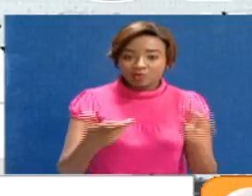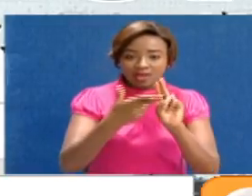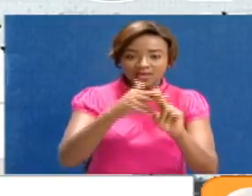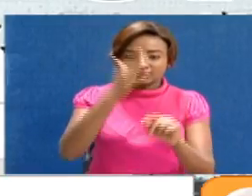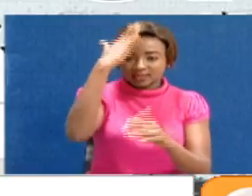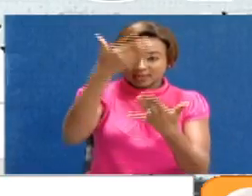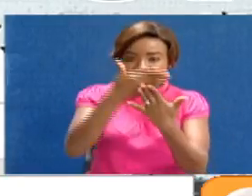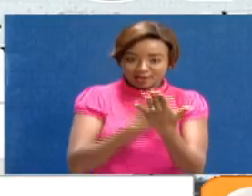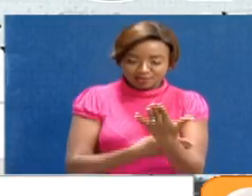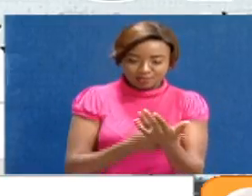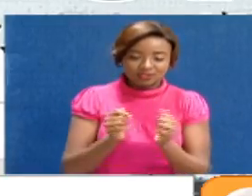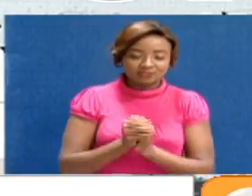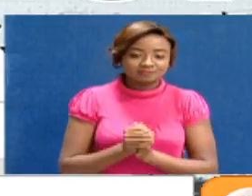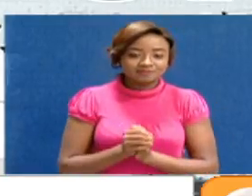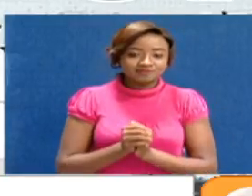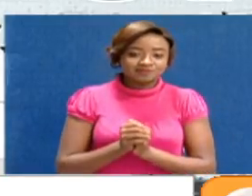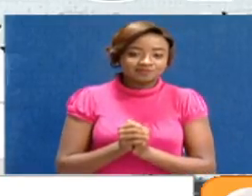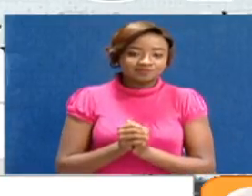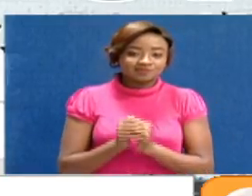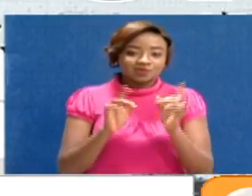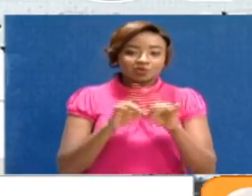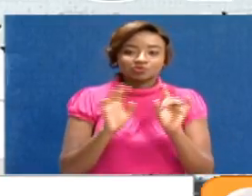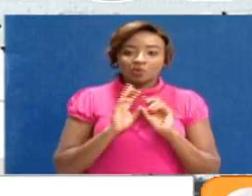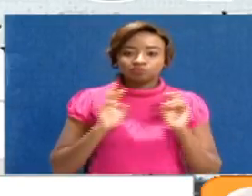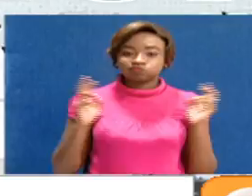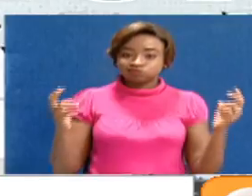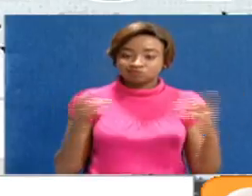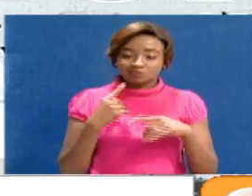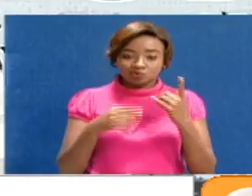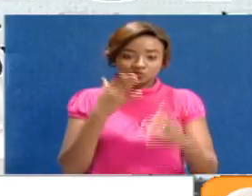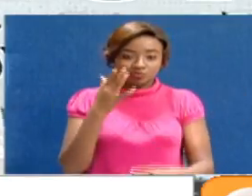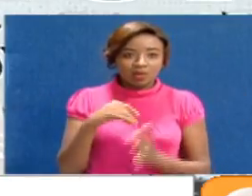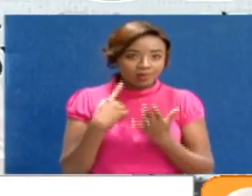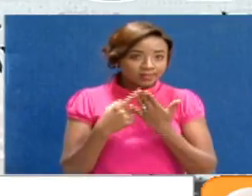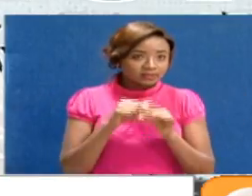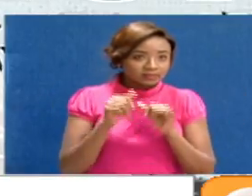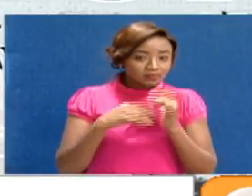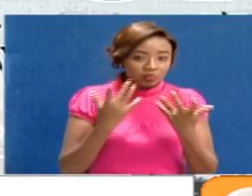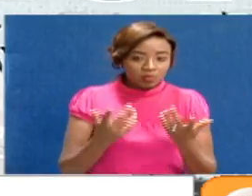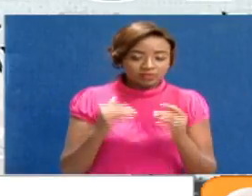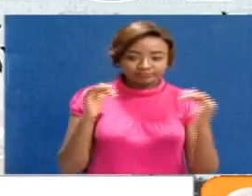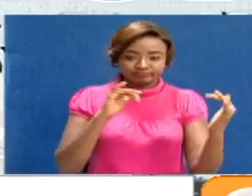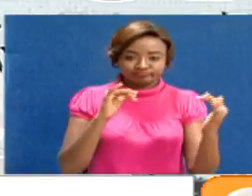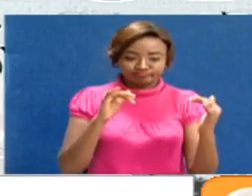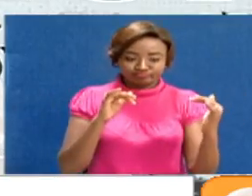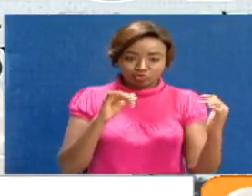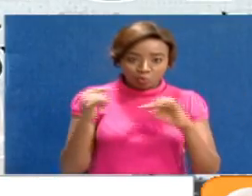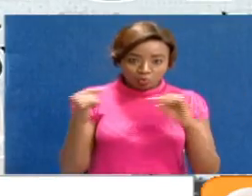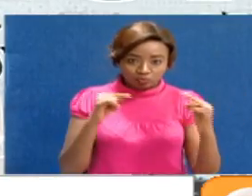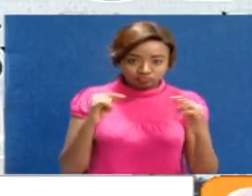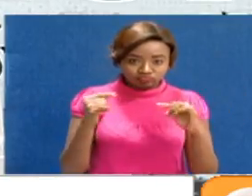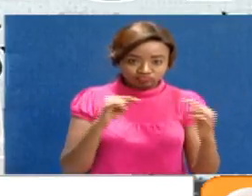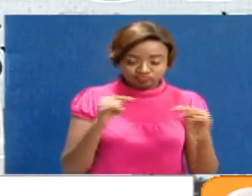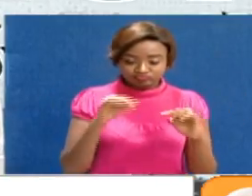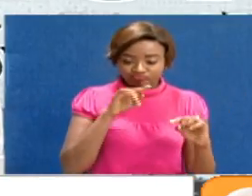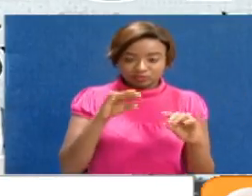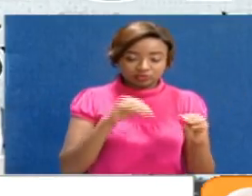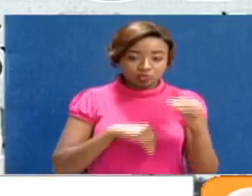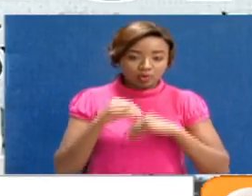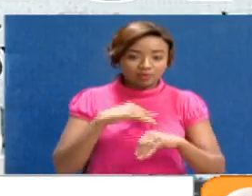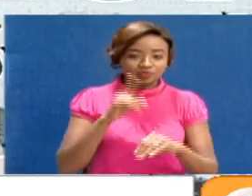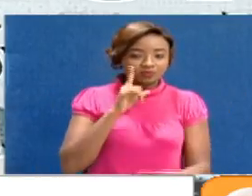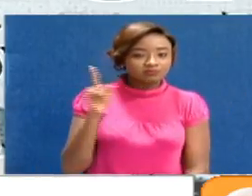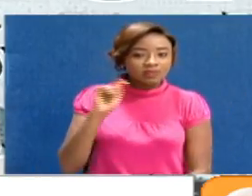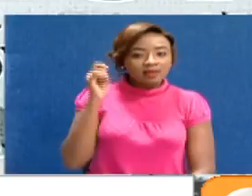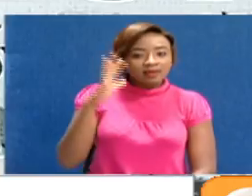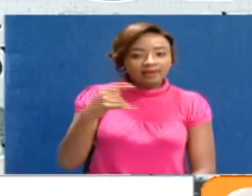Citizen TV Kenya. Will sample some of your views. My panelists are still here with me. You're talking about the war on corruption. I'd like them to listen to the sentiments of